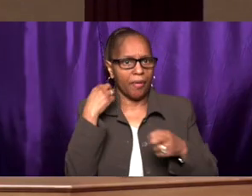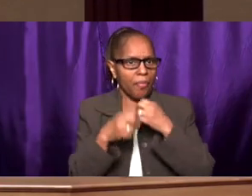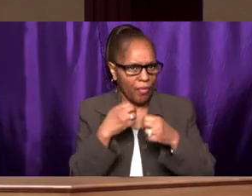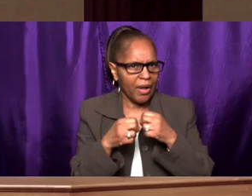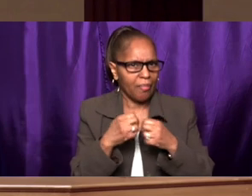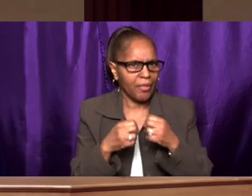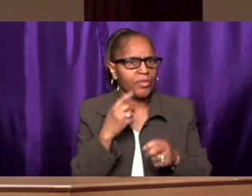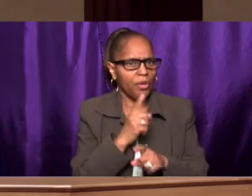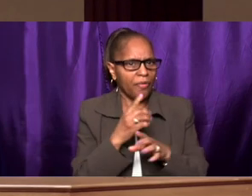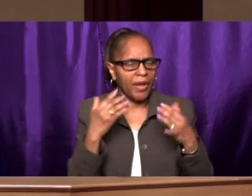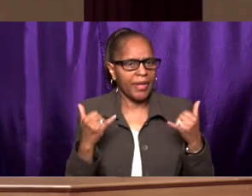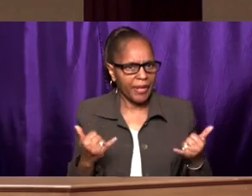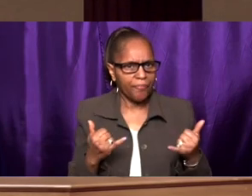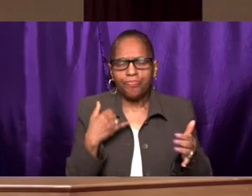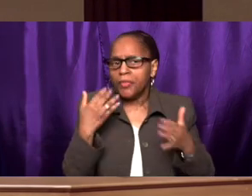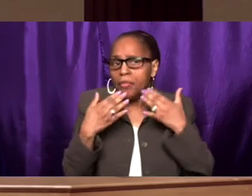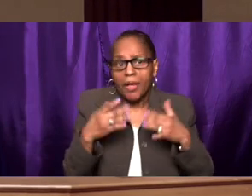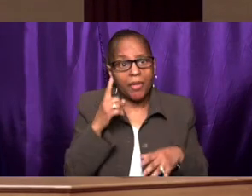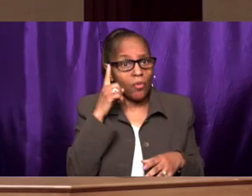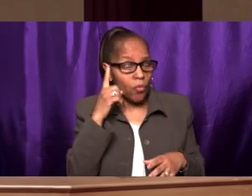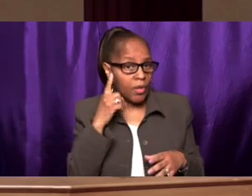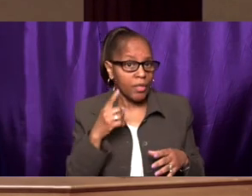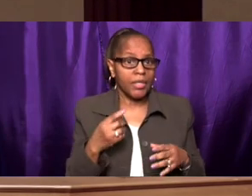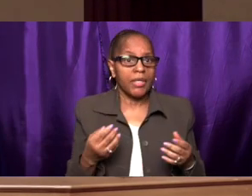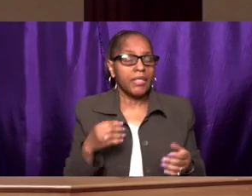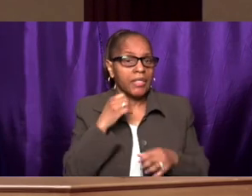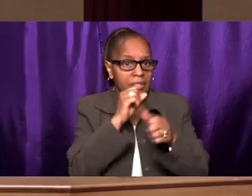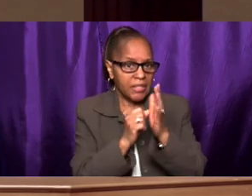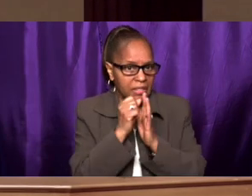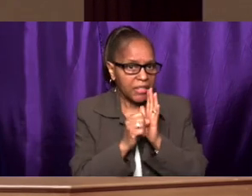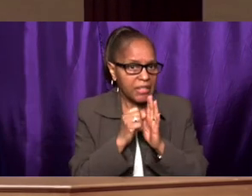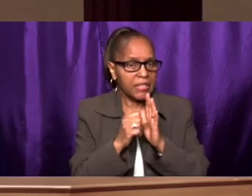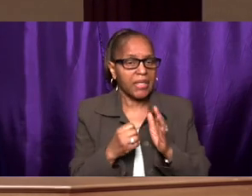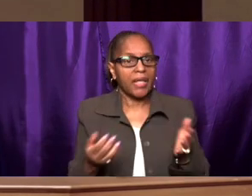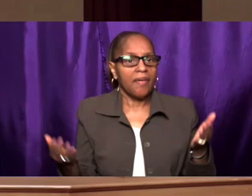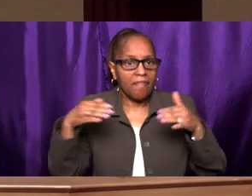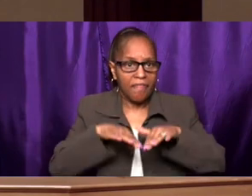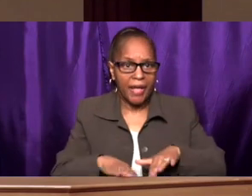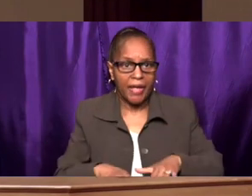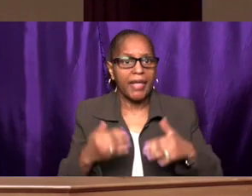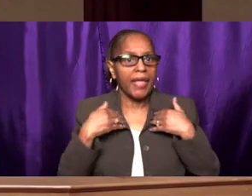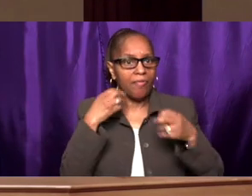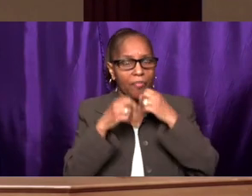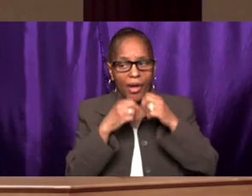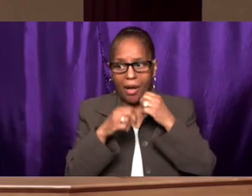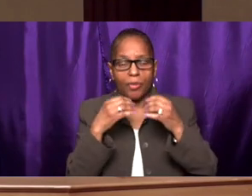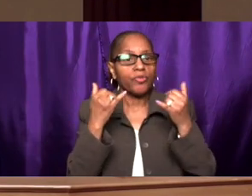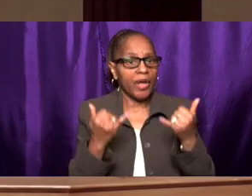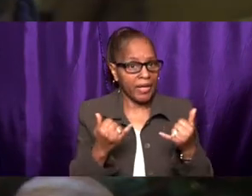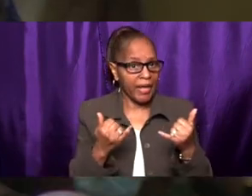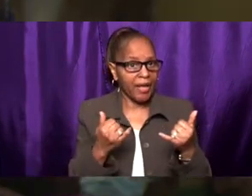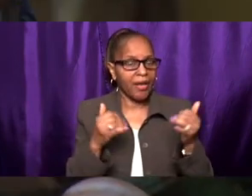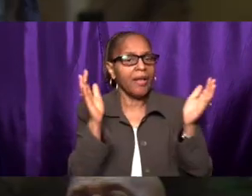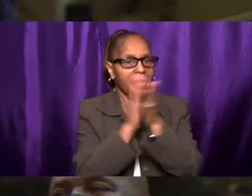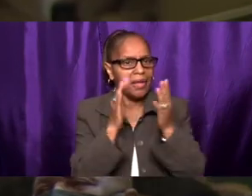and some valleys? You might be in one right now. I dare you to quit acting all prissy and pretending and give God a shout in